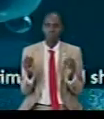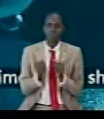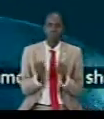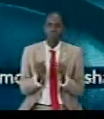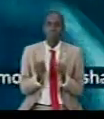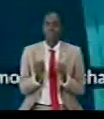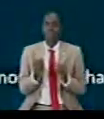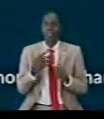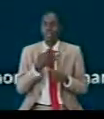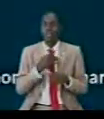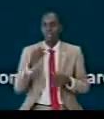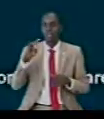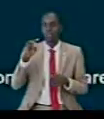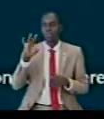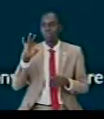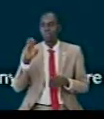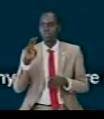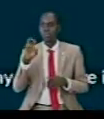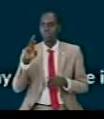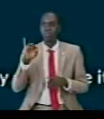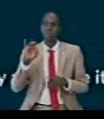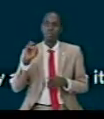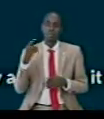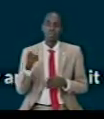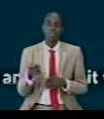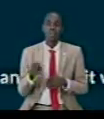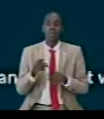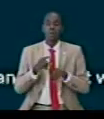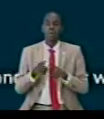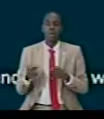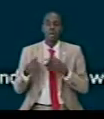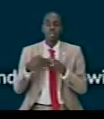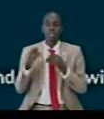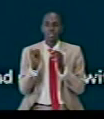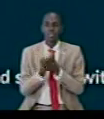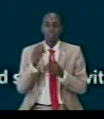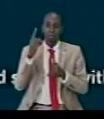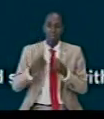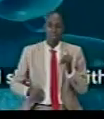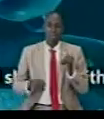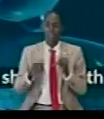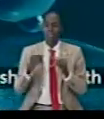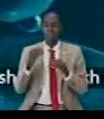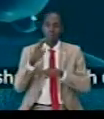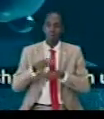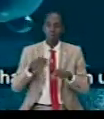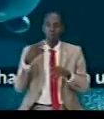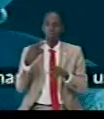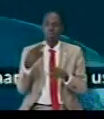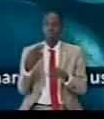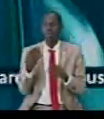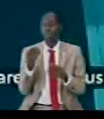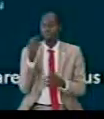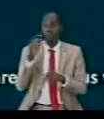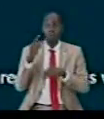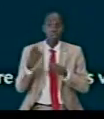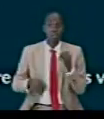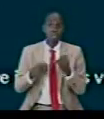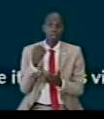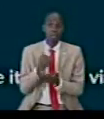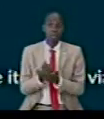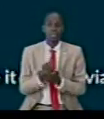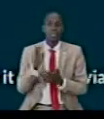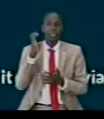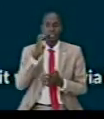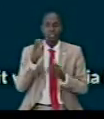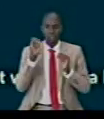the prayers of the man of God tonight, at the mention of the final amen, I began to sweat profusely like never